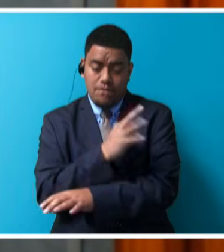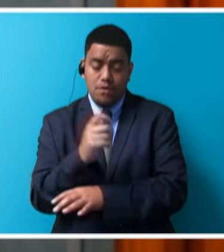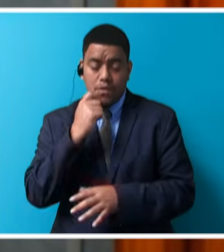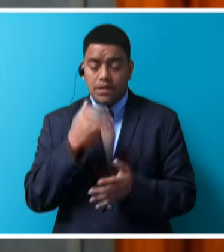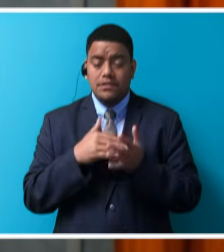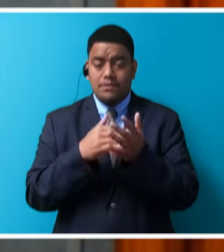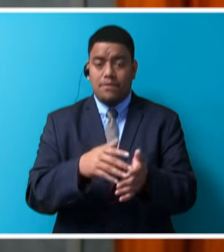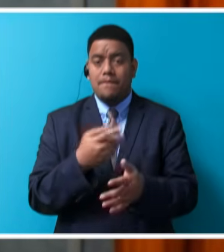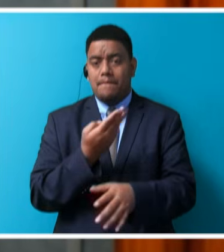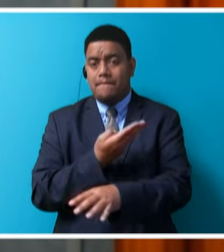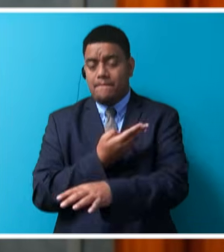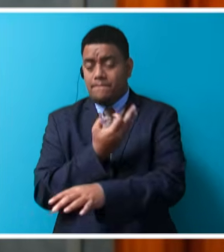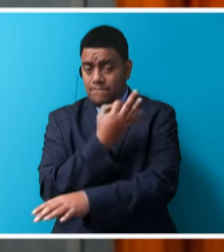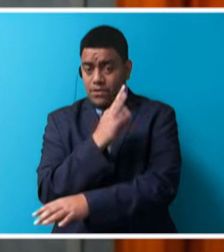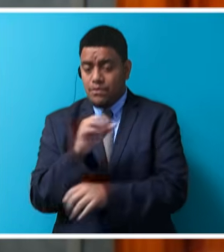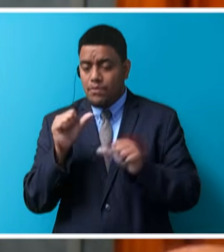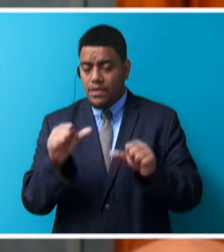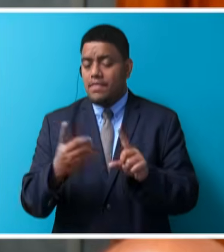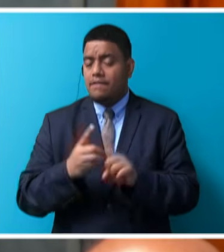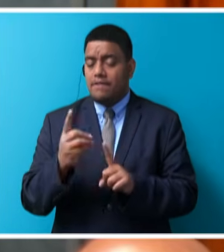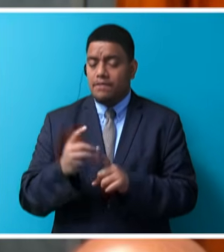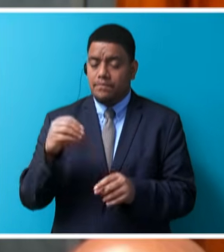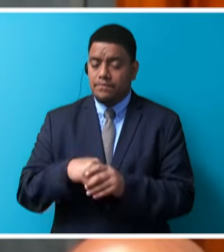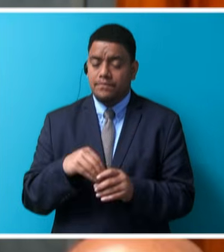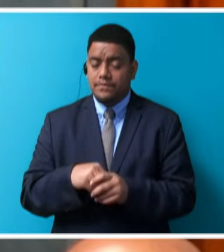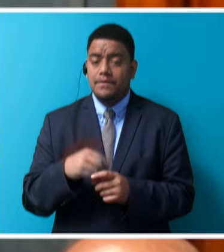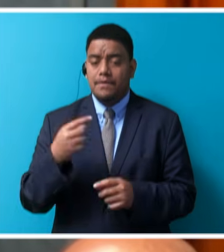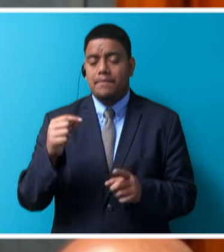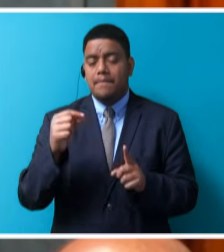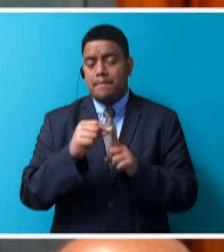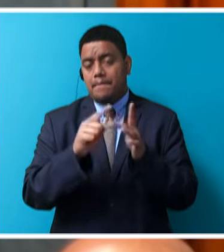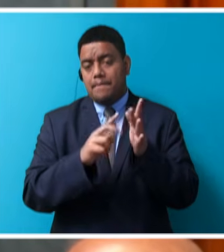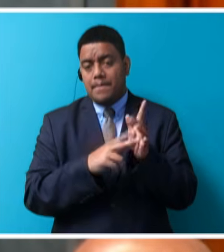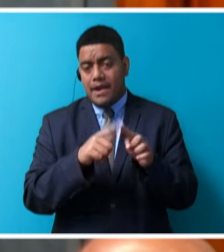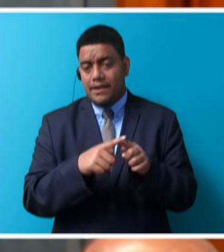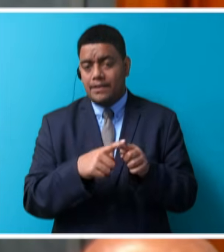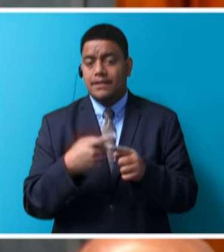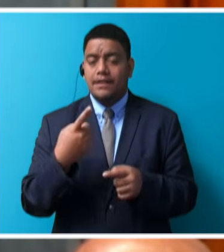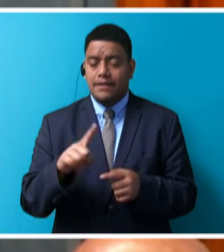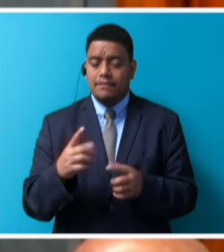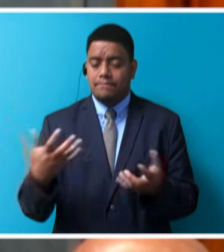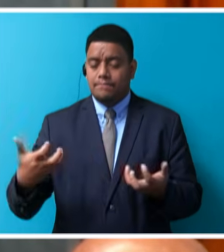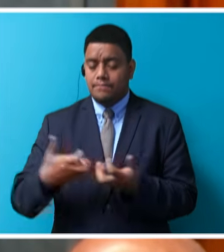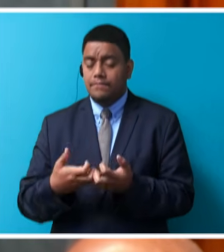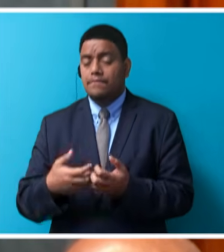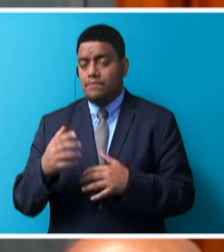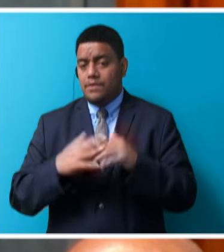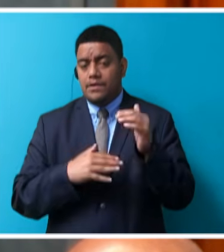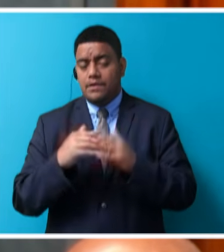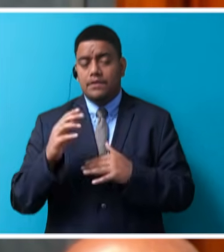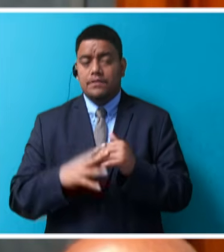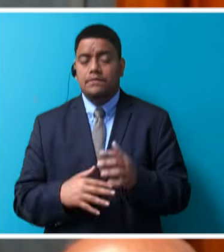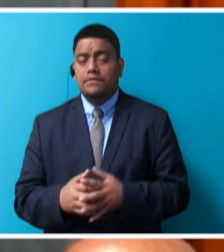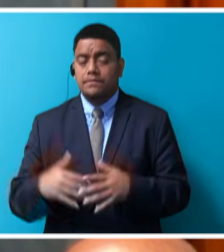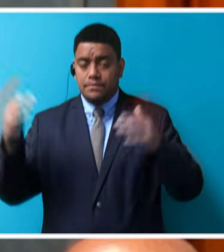and maritime forestry development, including maritime pine resources and associated infrastructure.